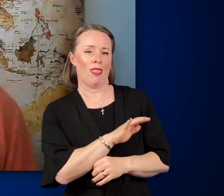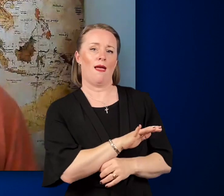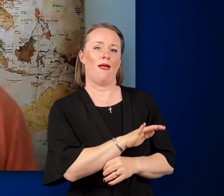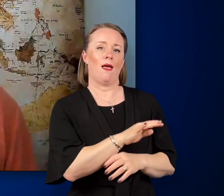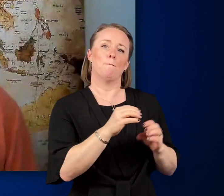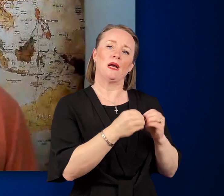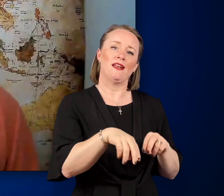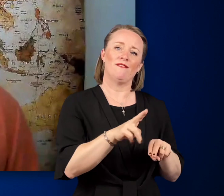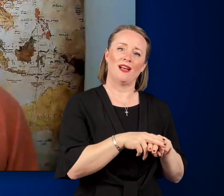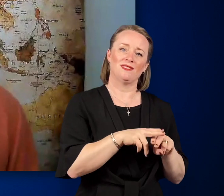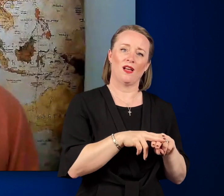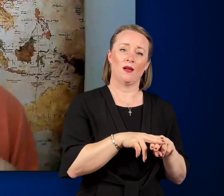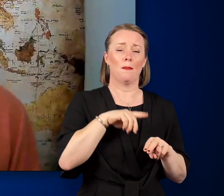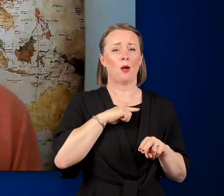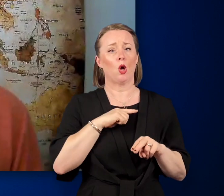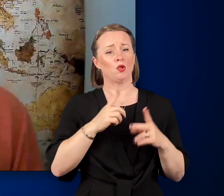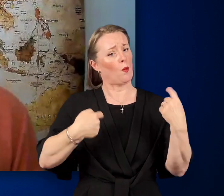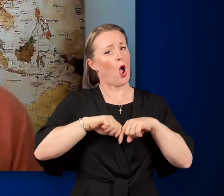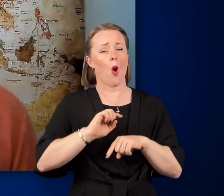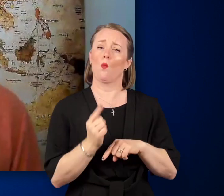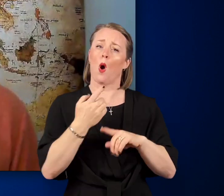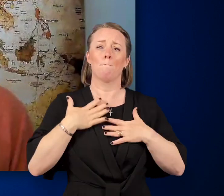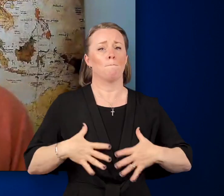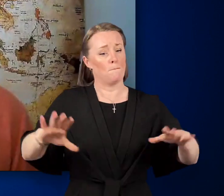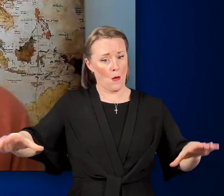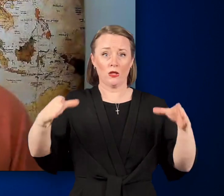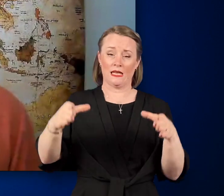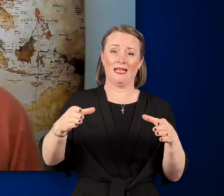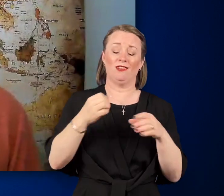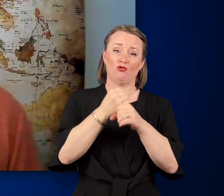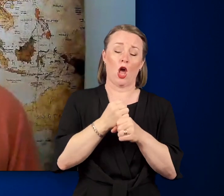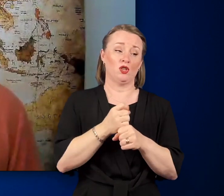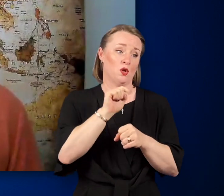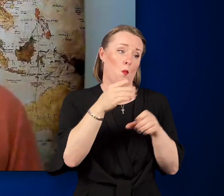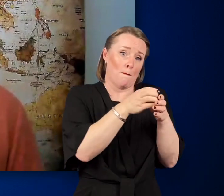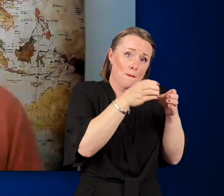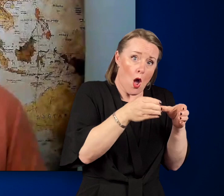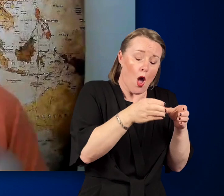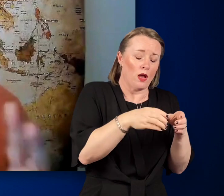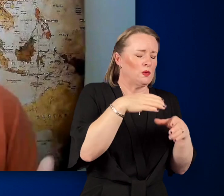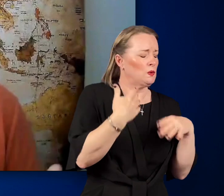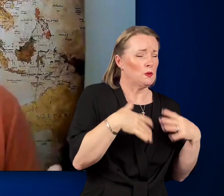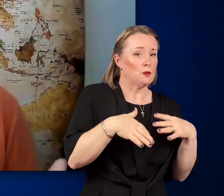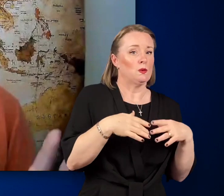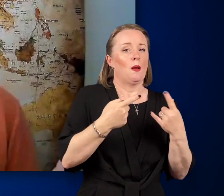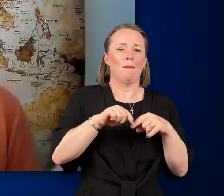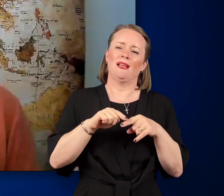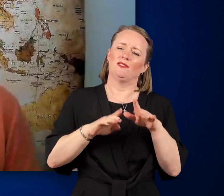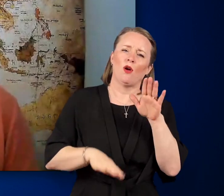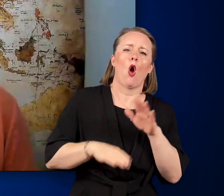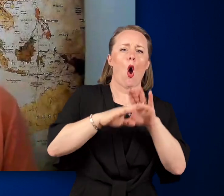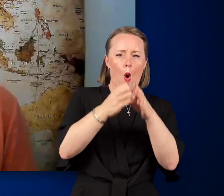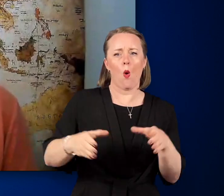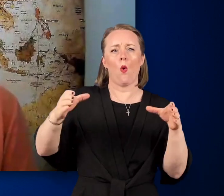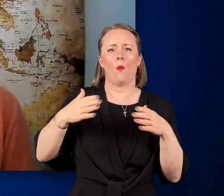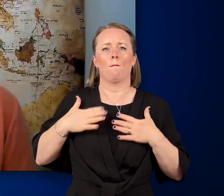Burkina Faso. You know, when one part of the body hurts and goes through difficulty, the whole of the body should